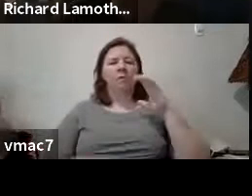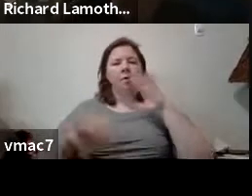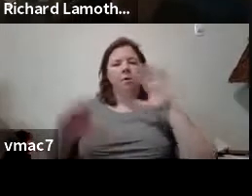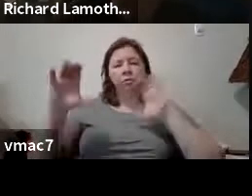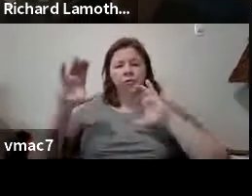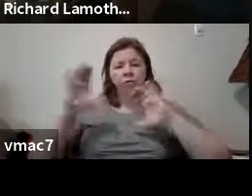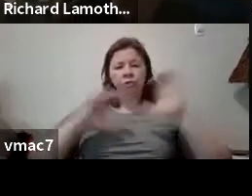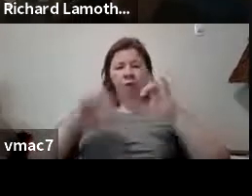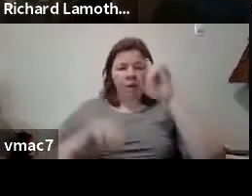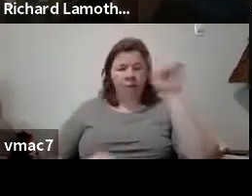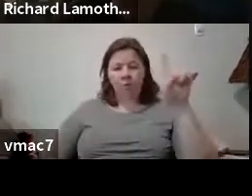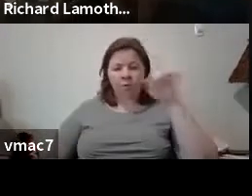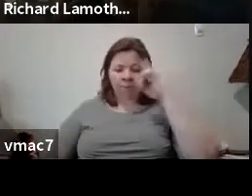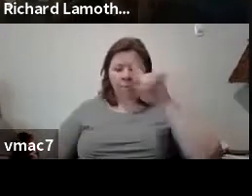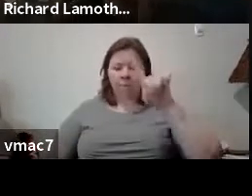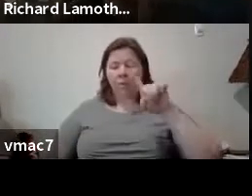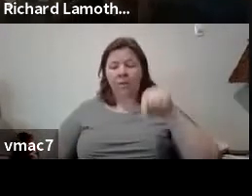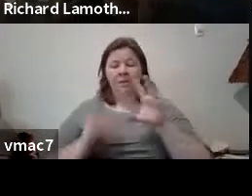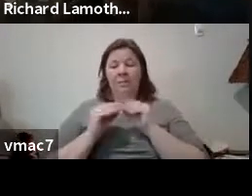tonight to this meeting.